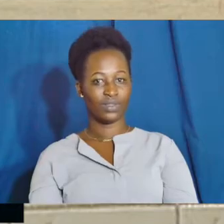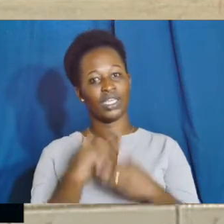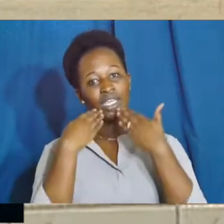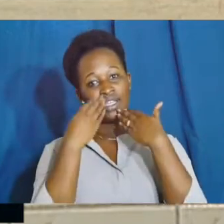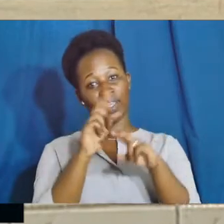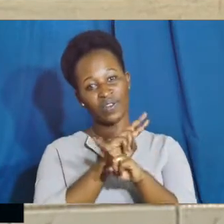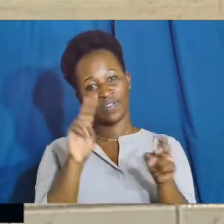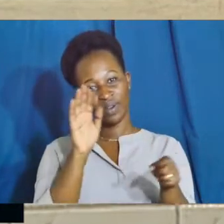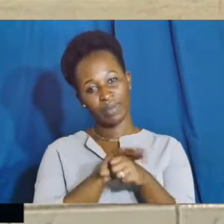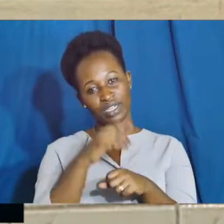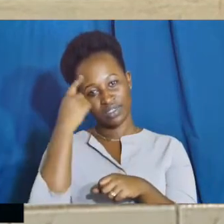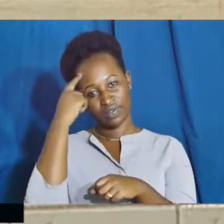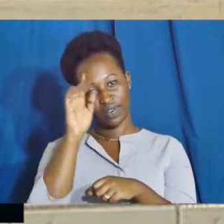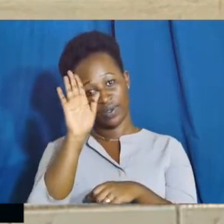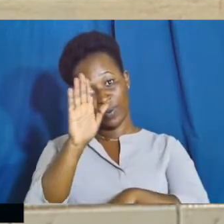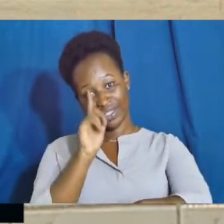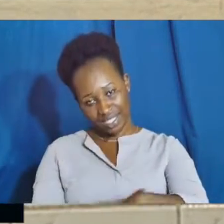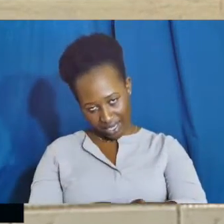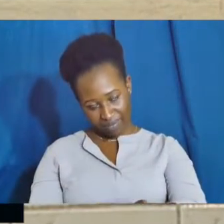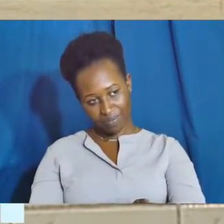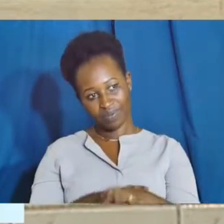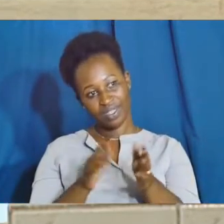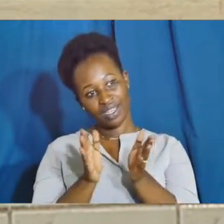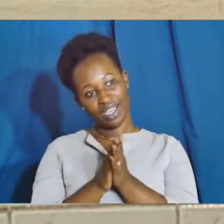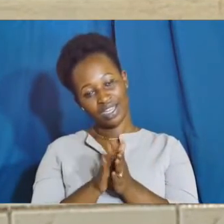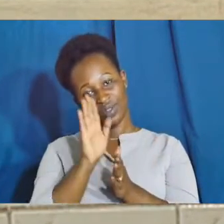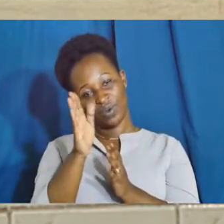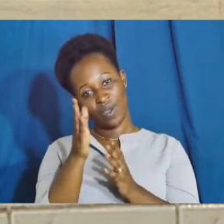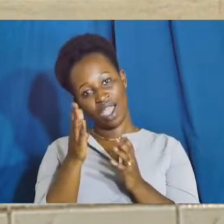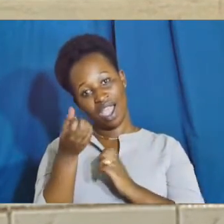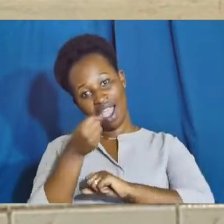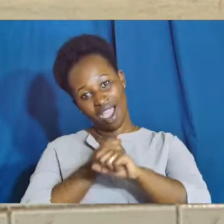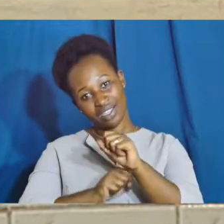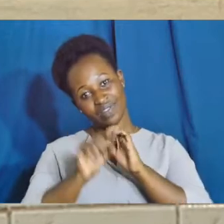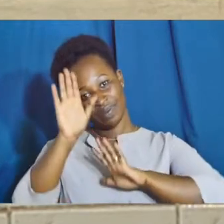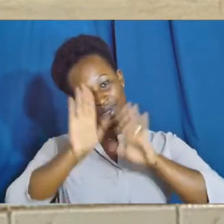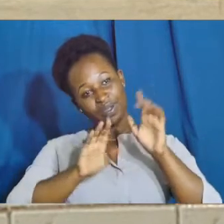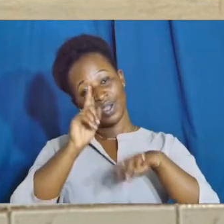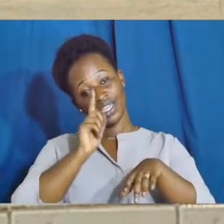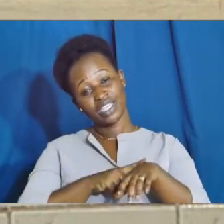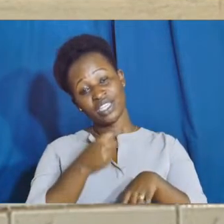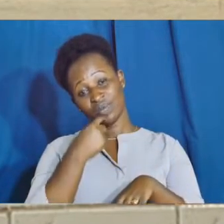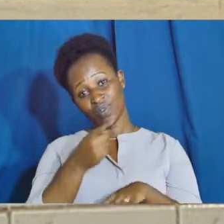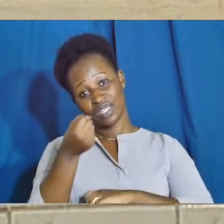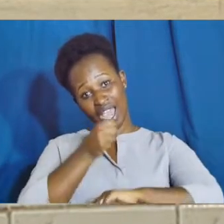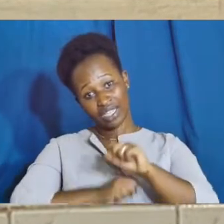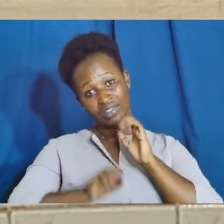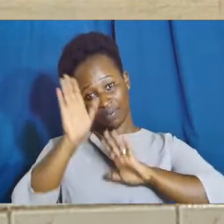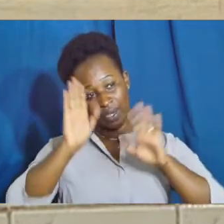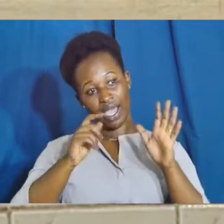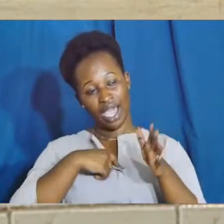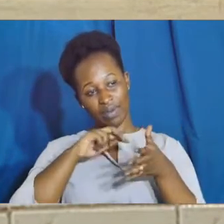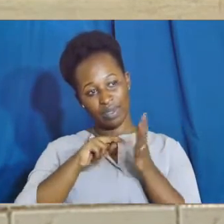Thank you very much for your time and your active participation. When I say active participation, I